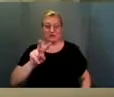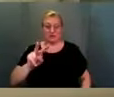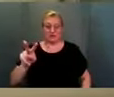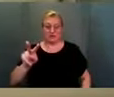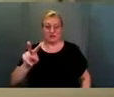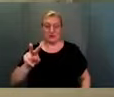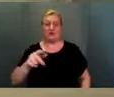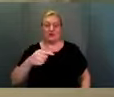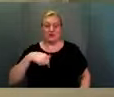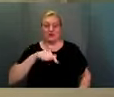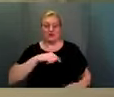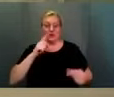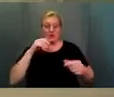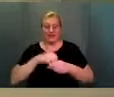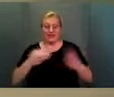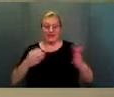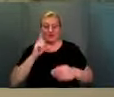we're gonna turn up.